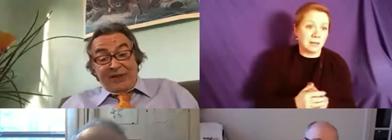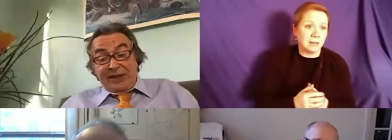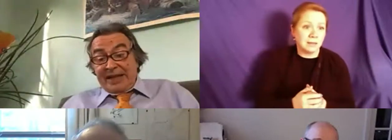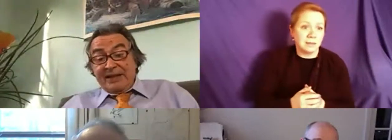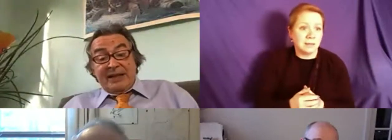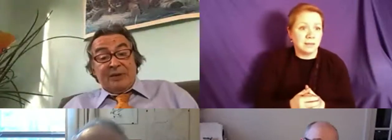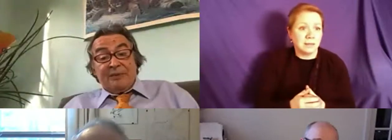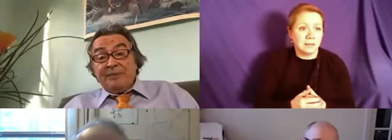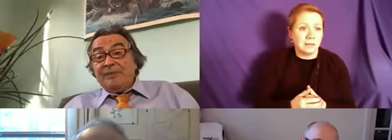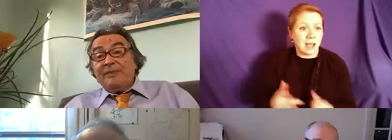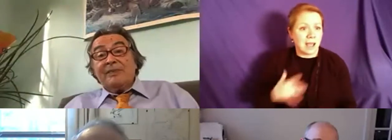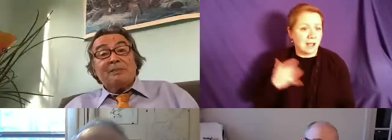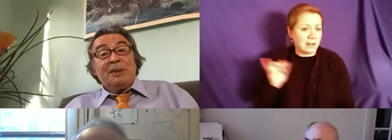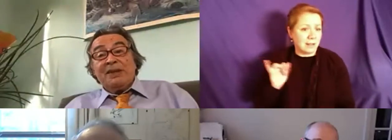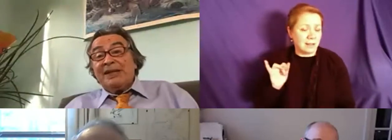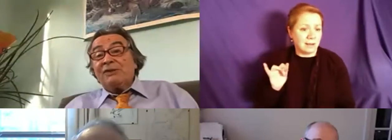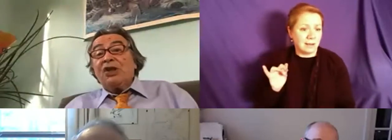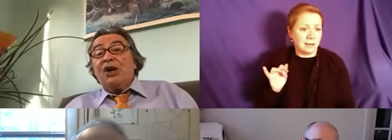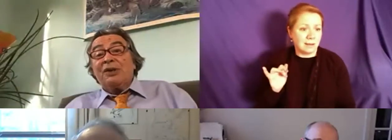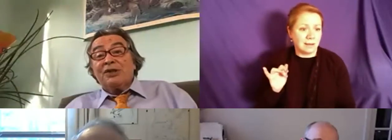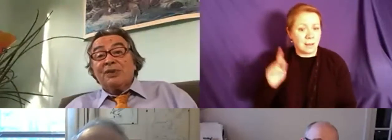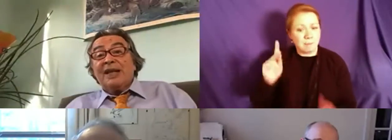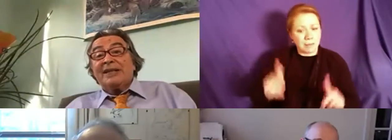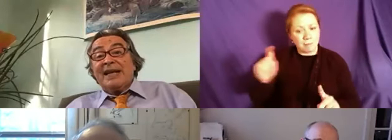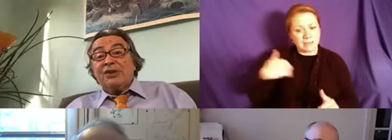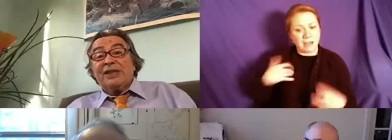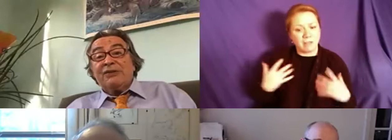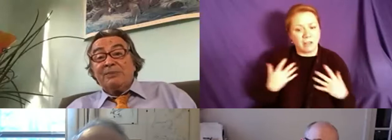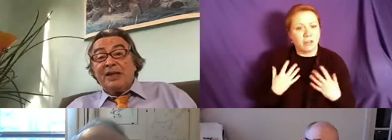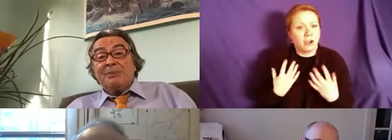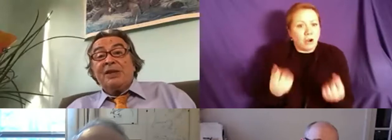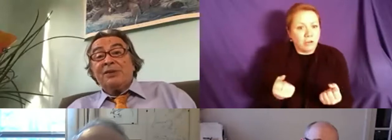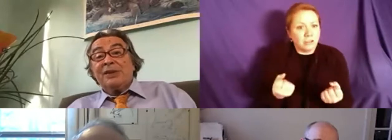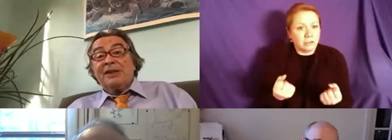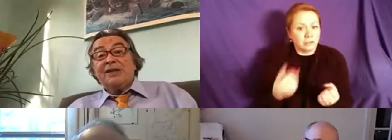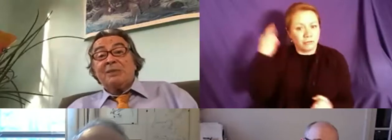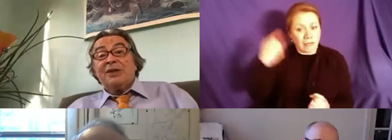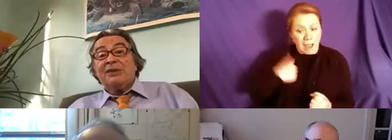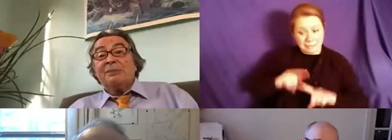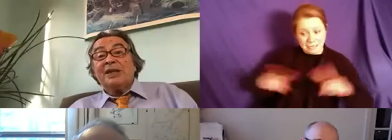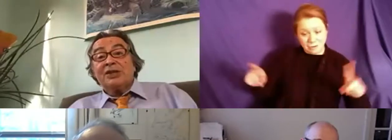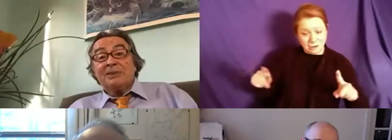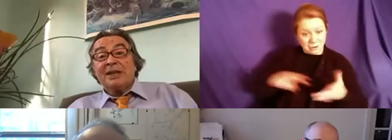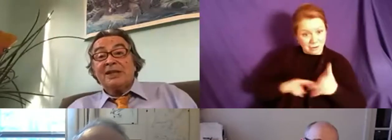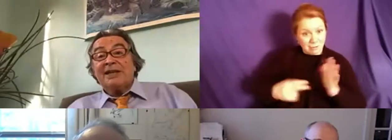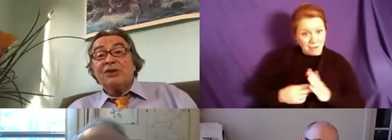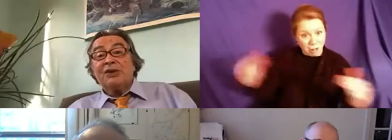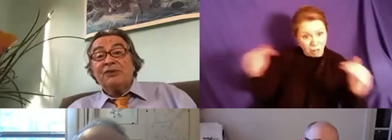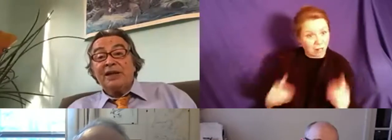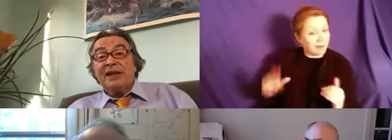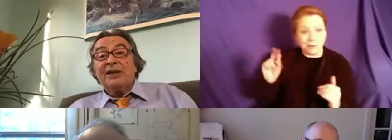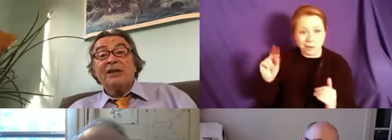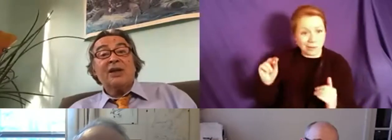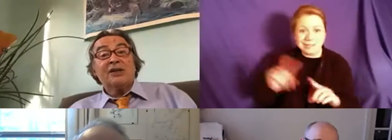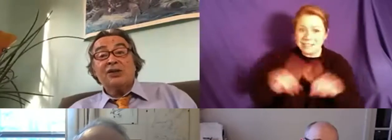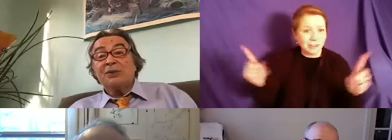I feel like people need to have the courage to realize that they're different. Doesn't mean they're diminished. It means that they're